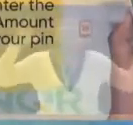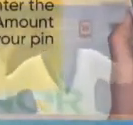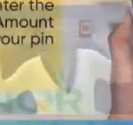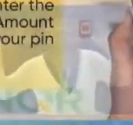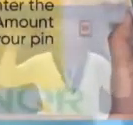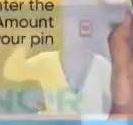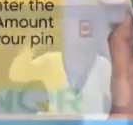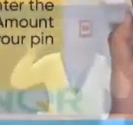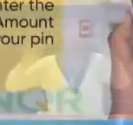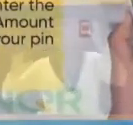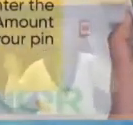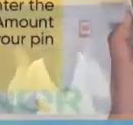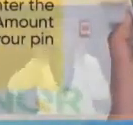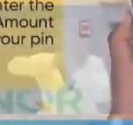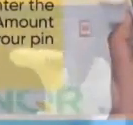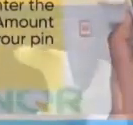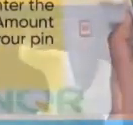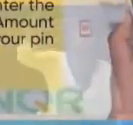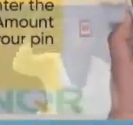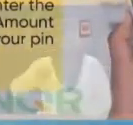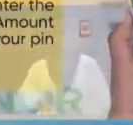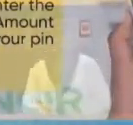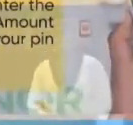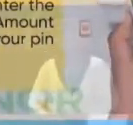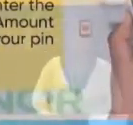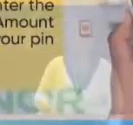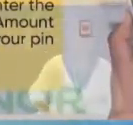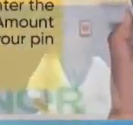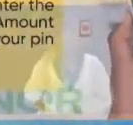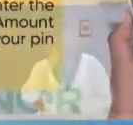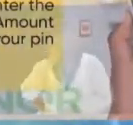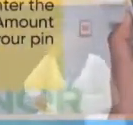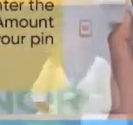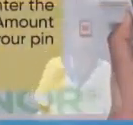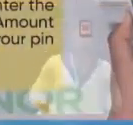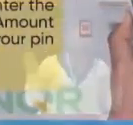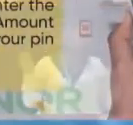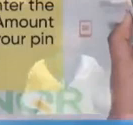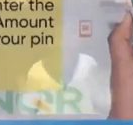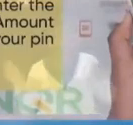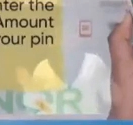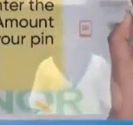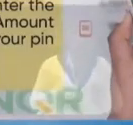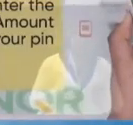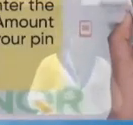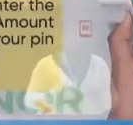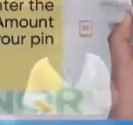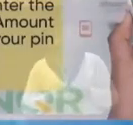Etobi,